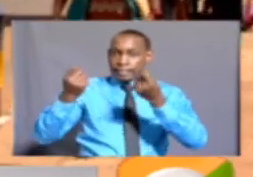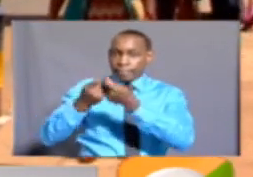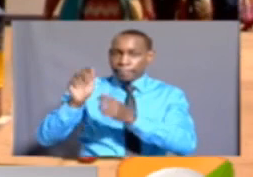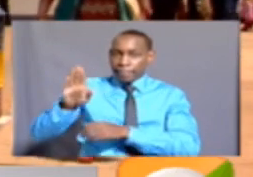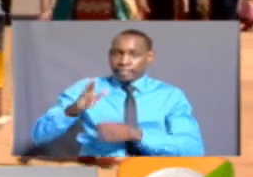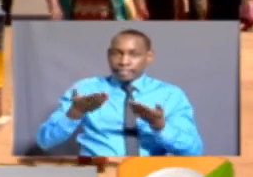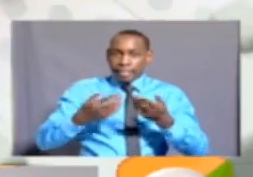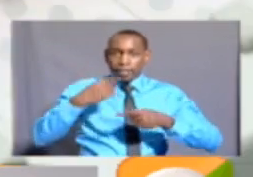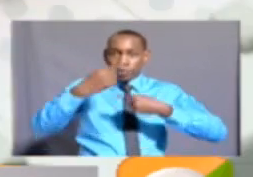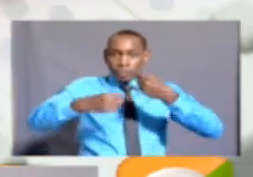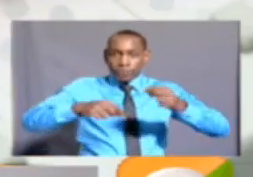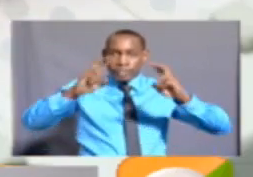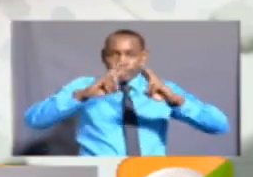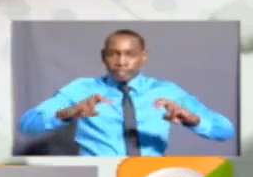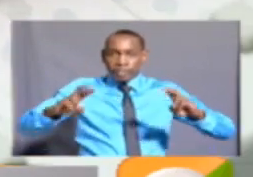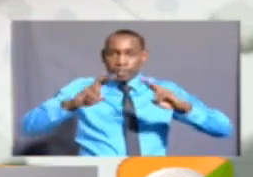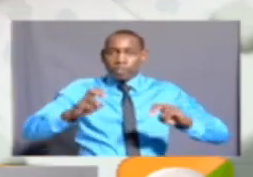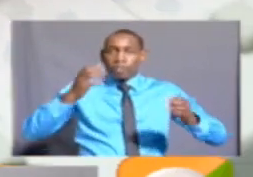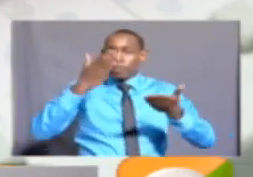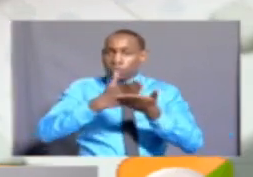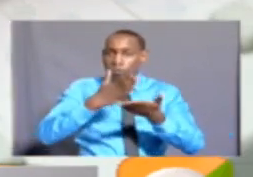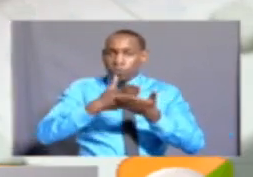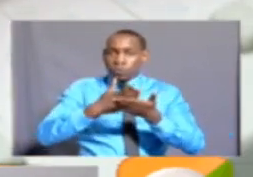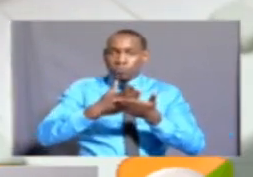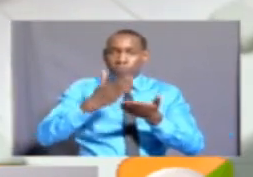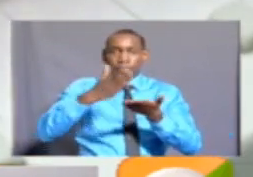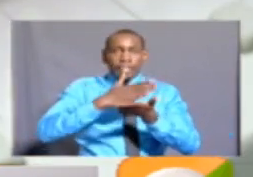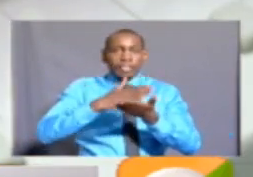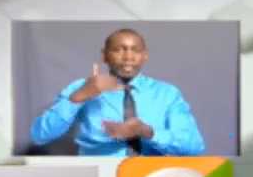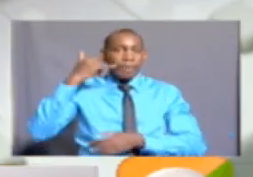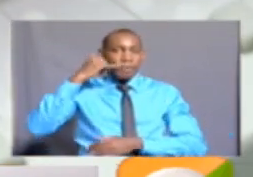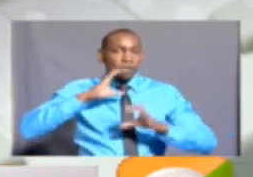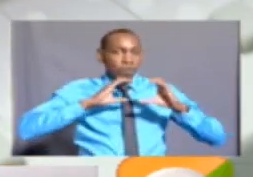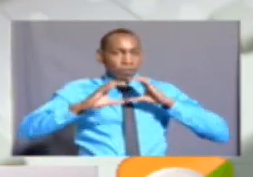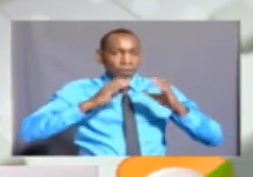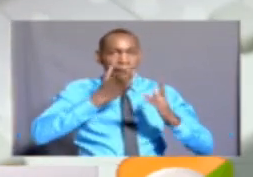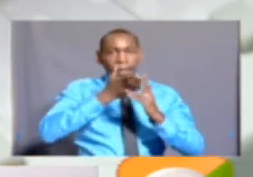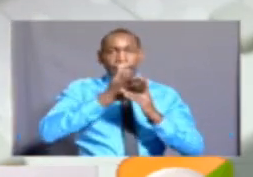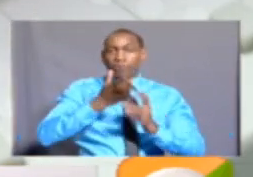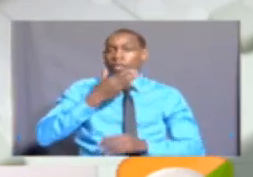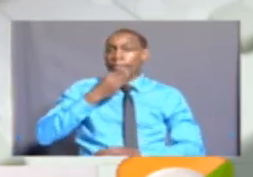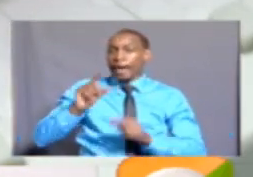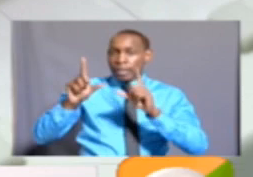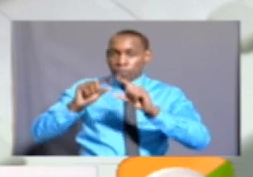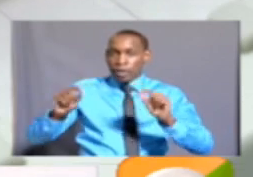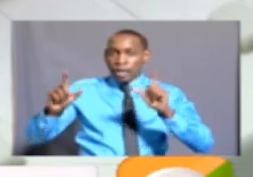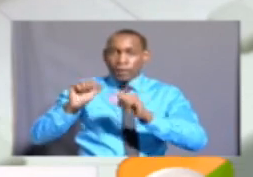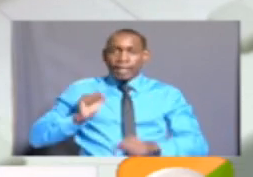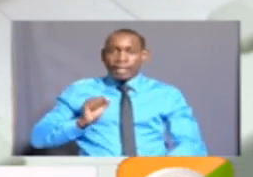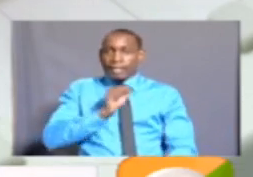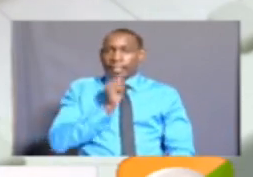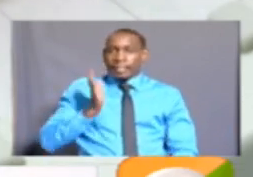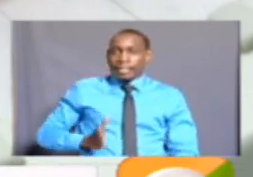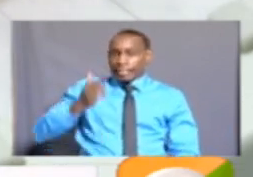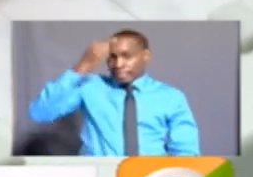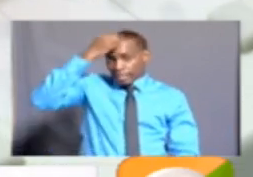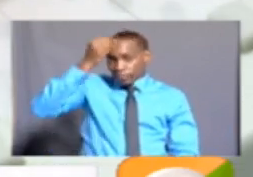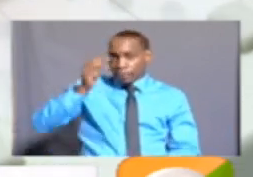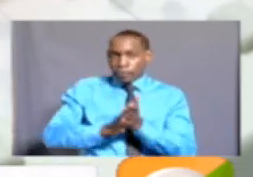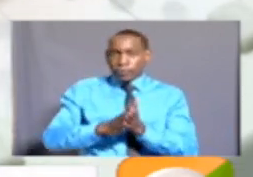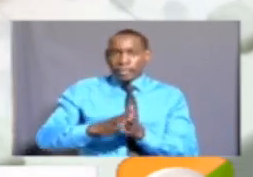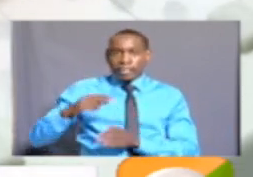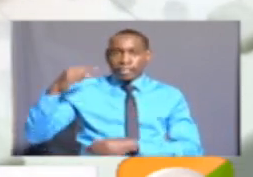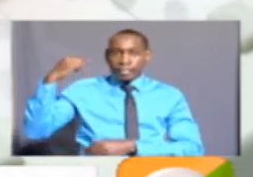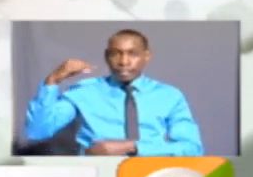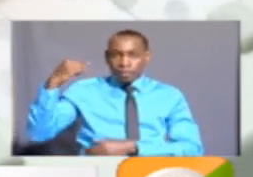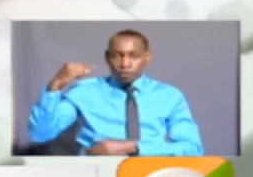is currently probing the authenticity of the leaked telephone conversation between a man alleged to be Senator Moses Wetangula and a gold